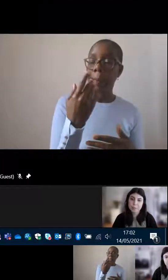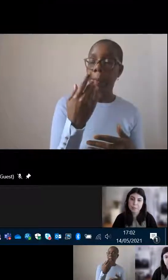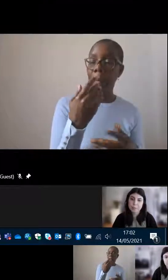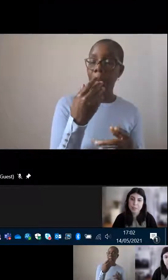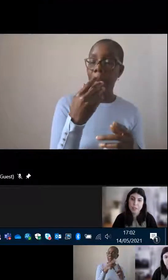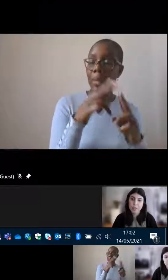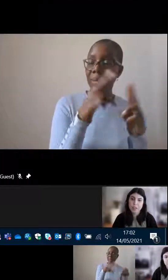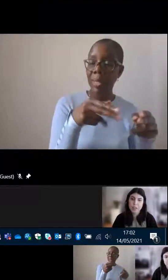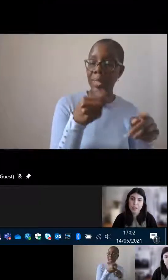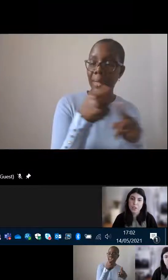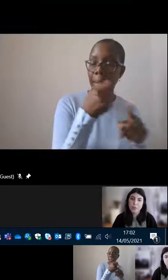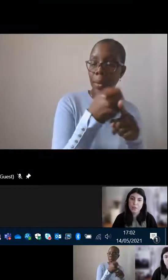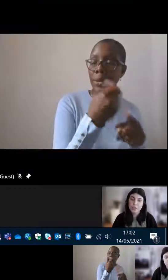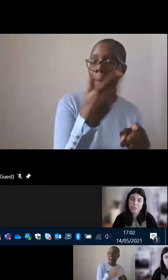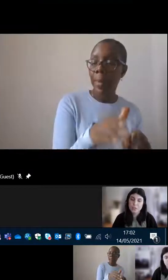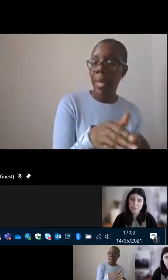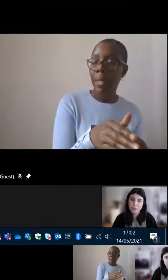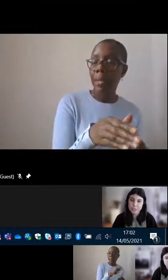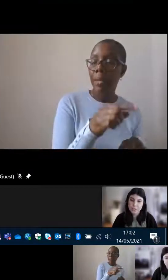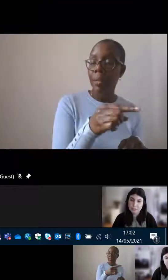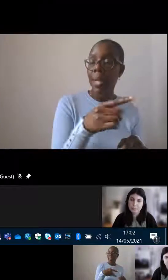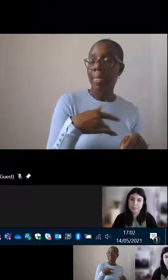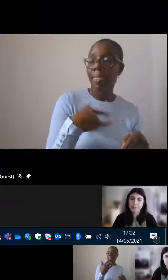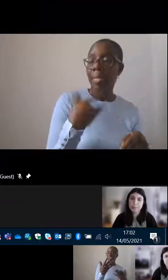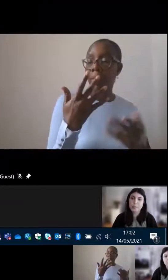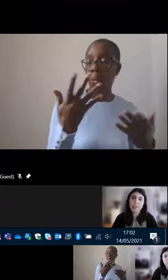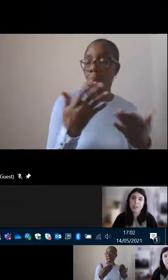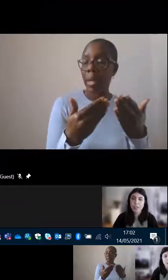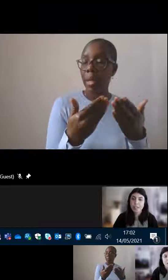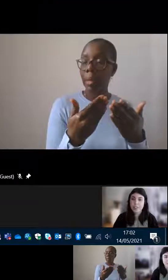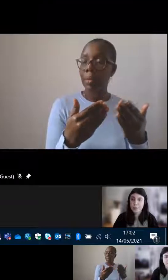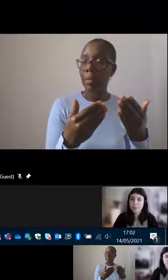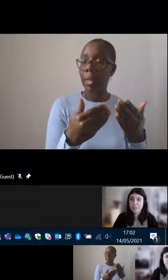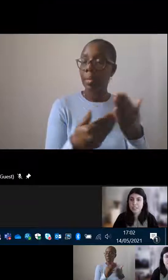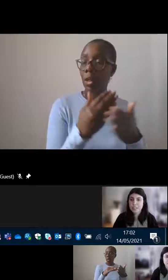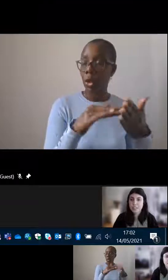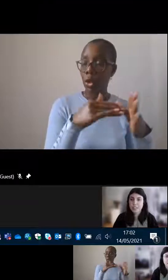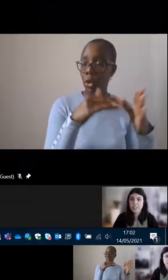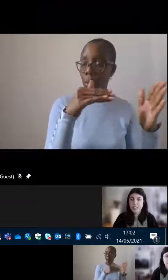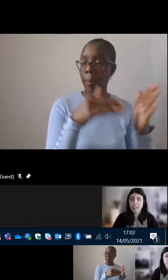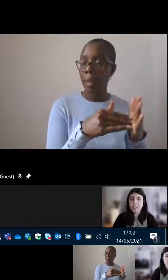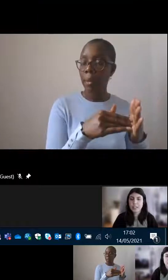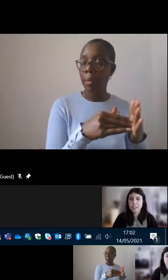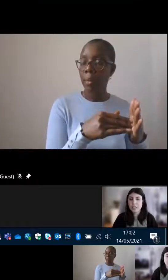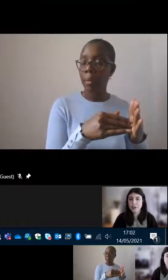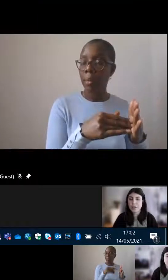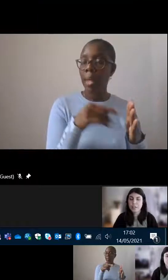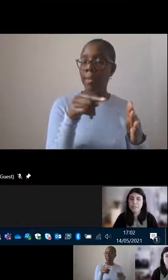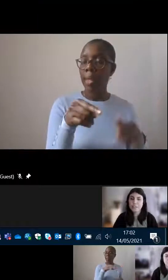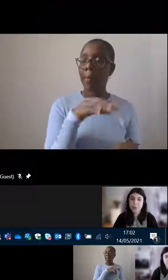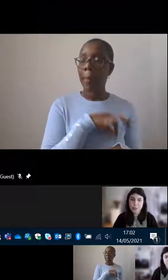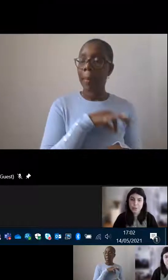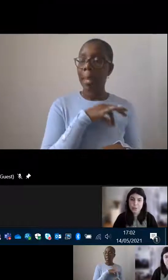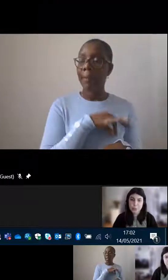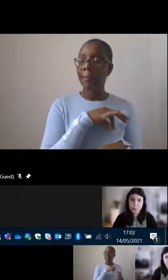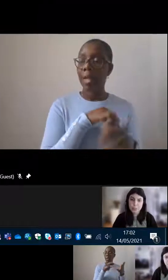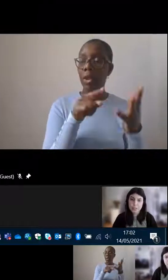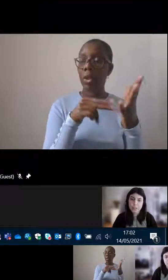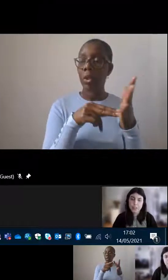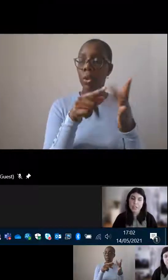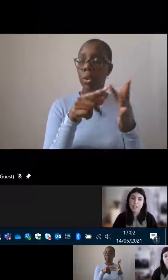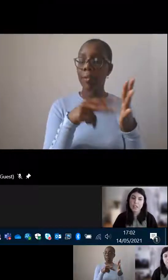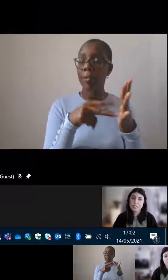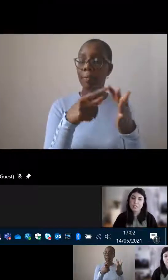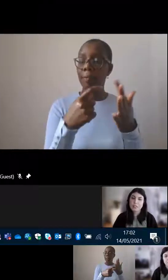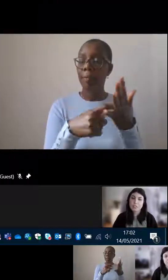of Newham who are on universal credit. They are providing counselling over the phone at the